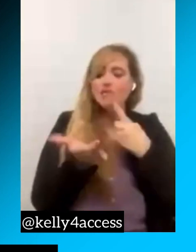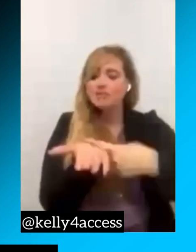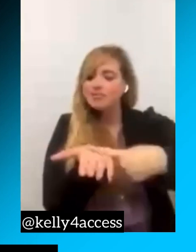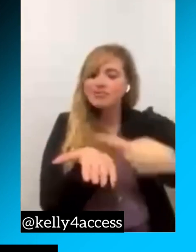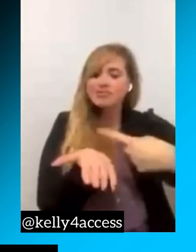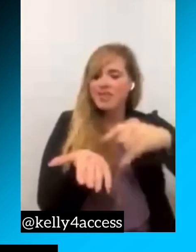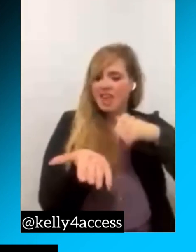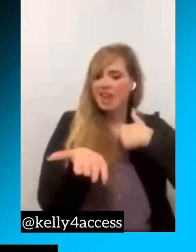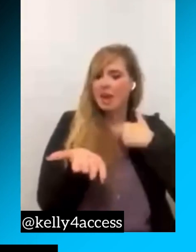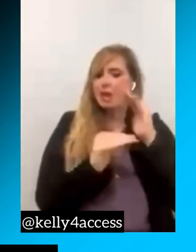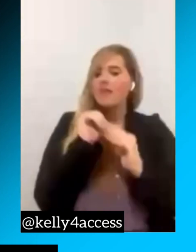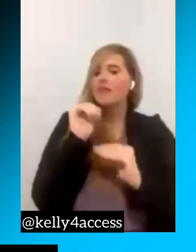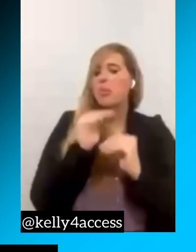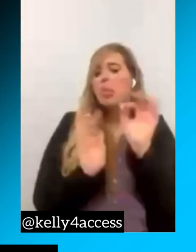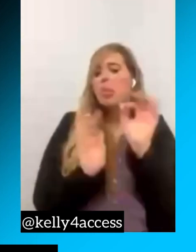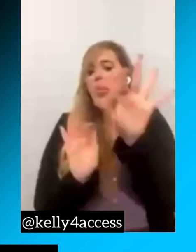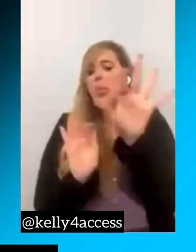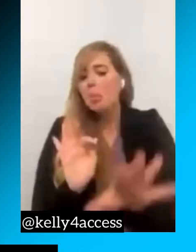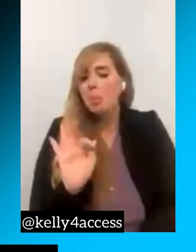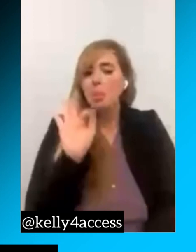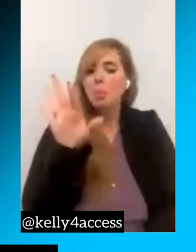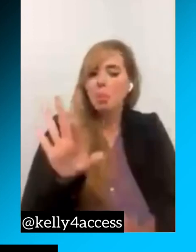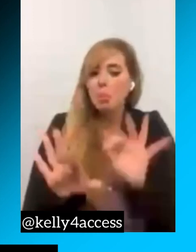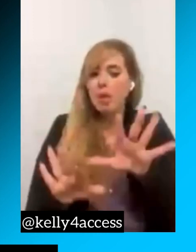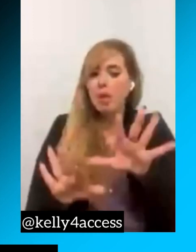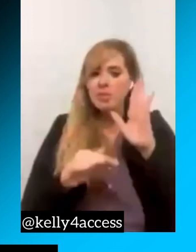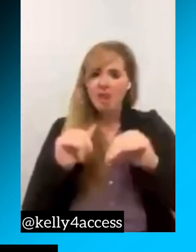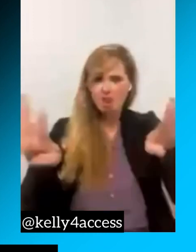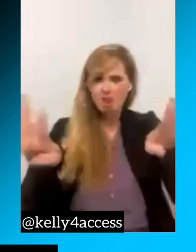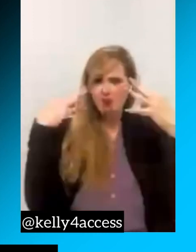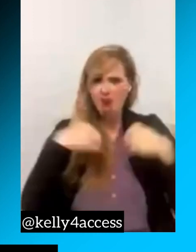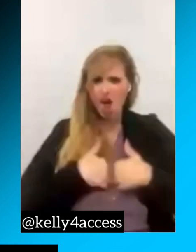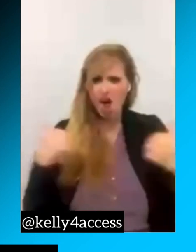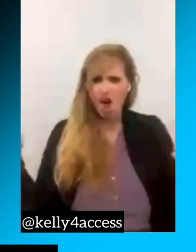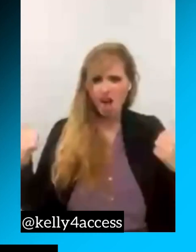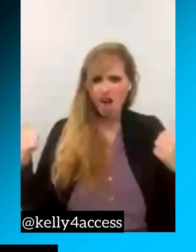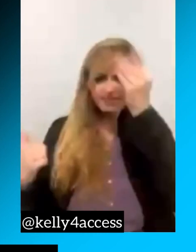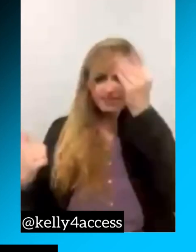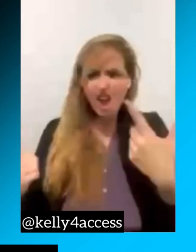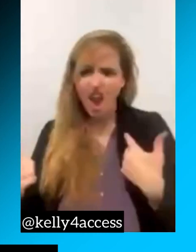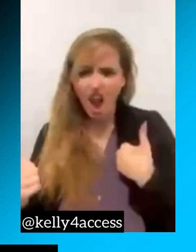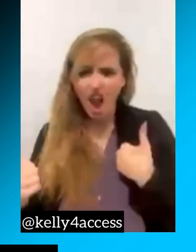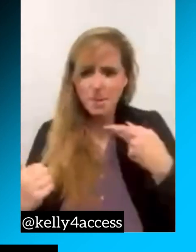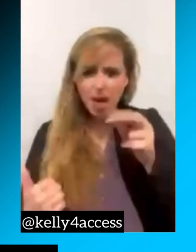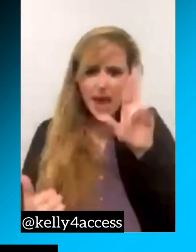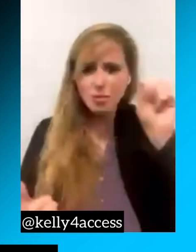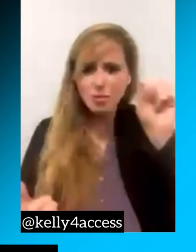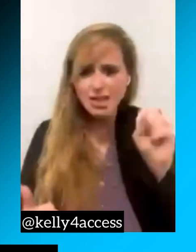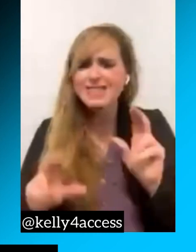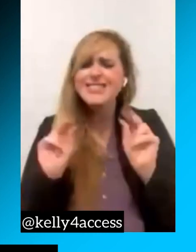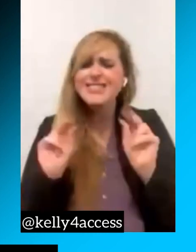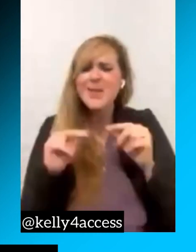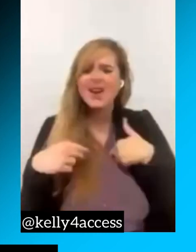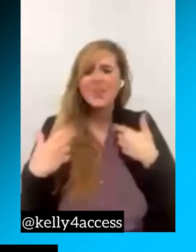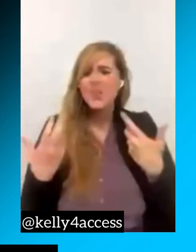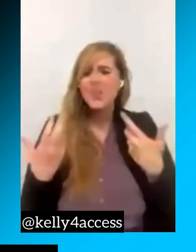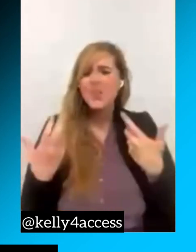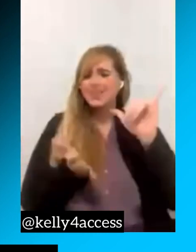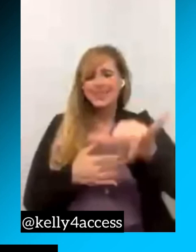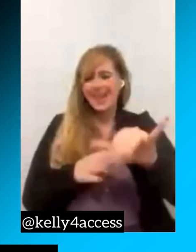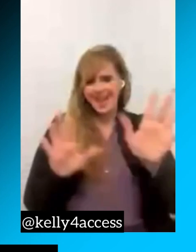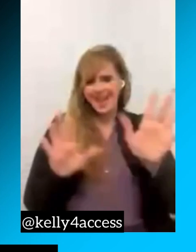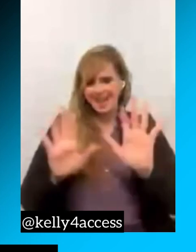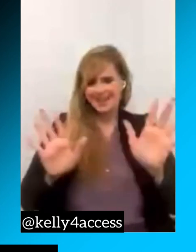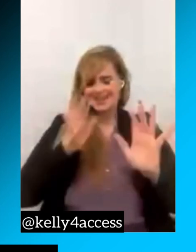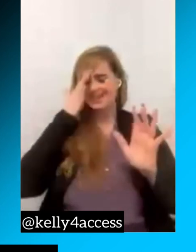with, rather than starting the conversation for myself and be like, hey, I'm polyamorous, let's talk about it or whatever.